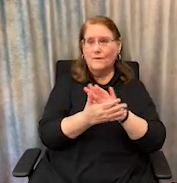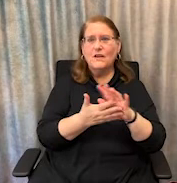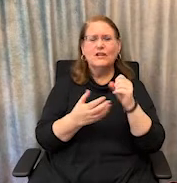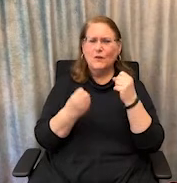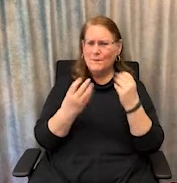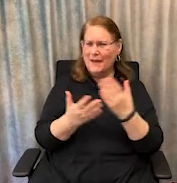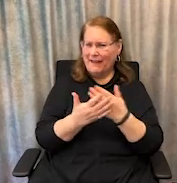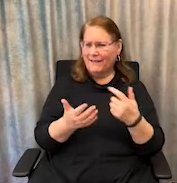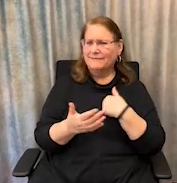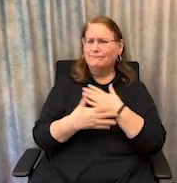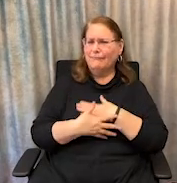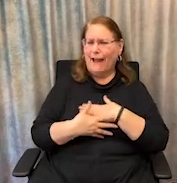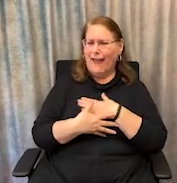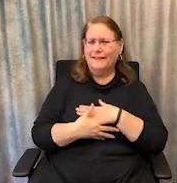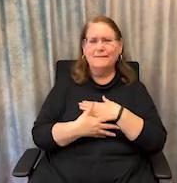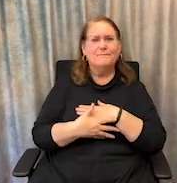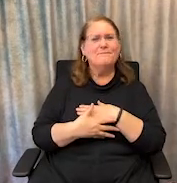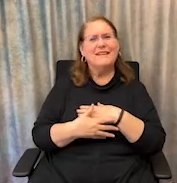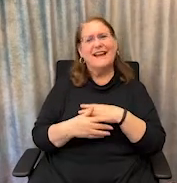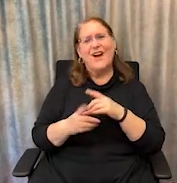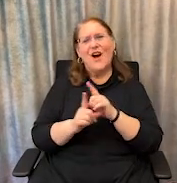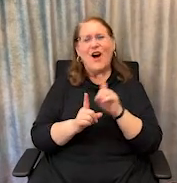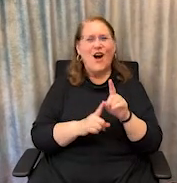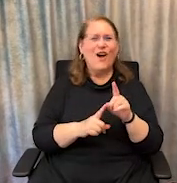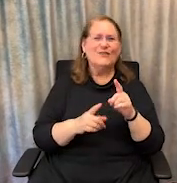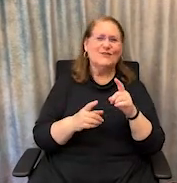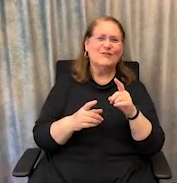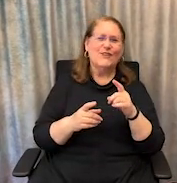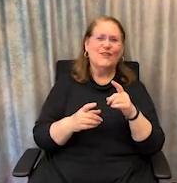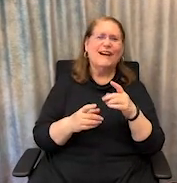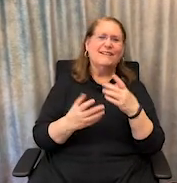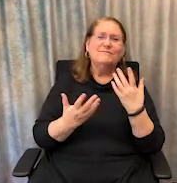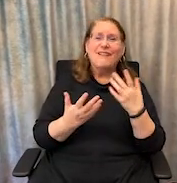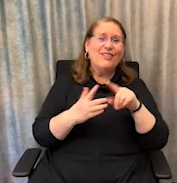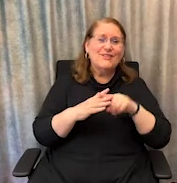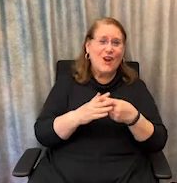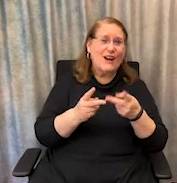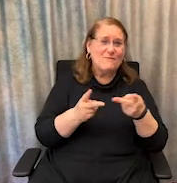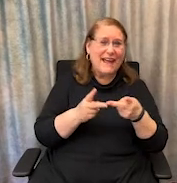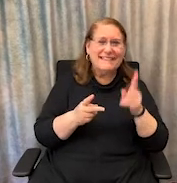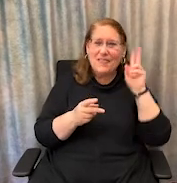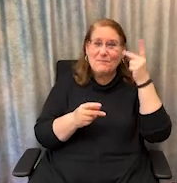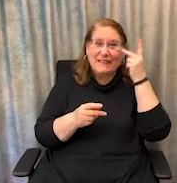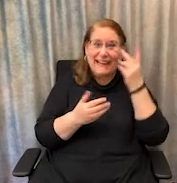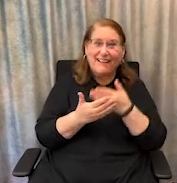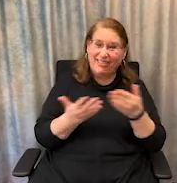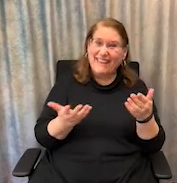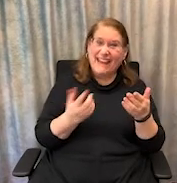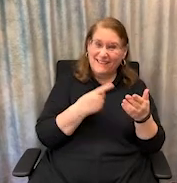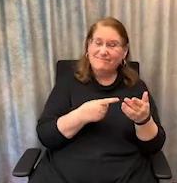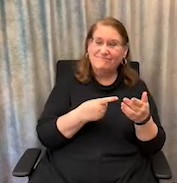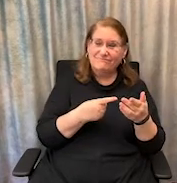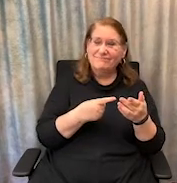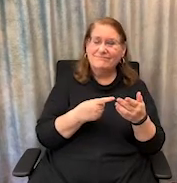so there were a lot of aspects that I liked. And of course, also that was the starting point, the political thing, which